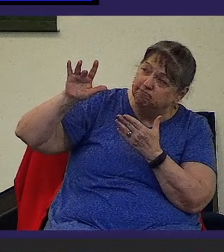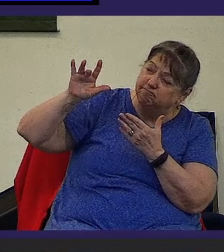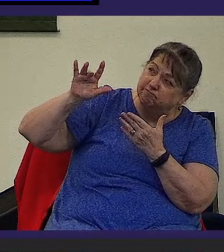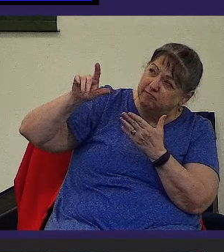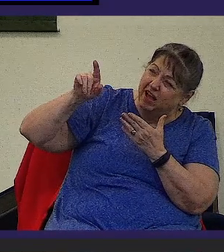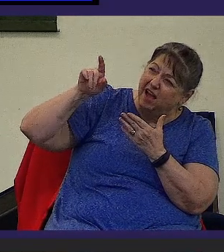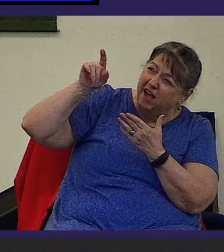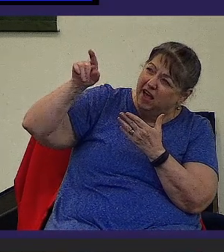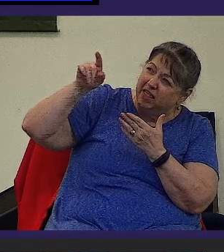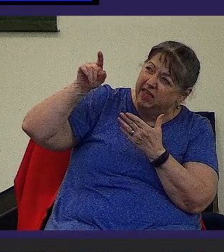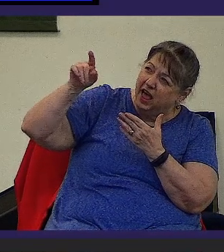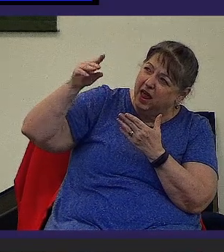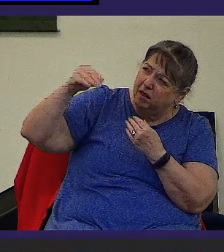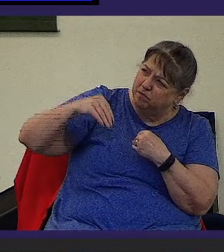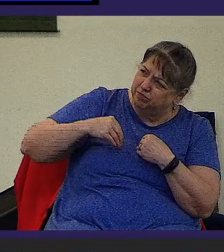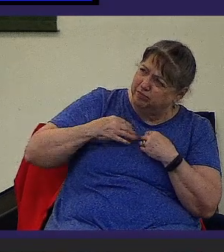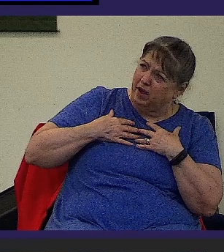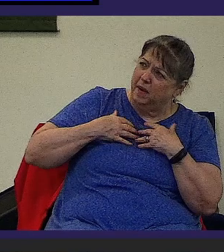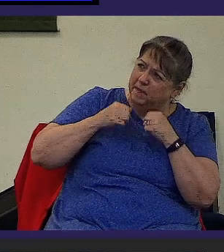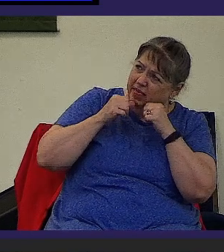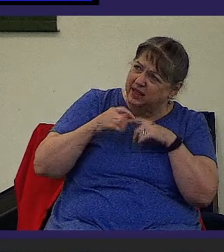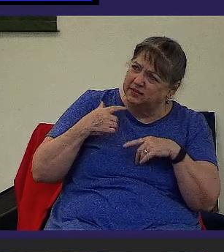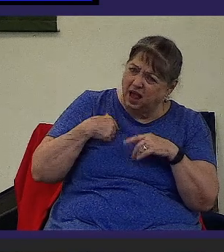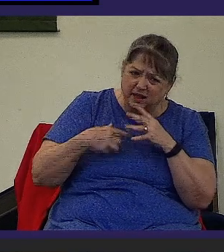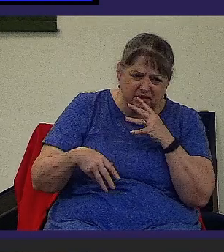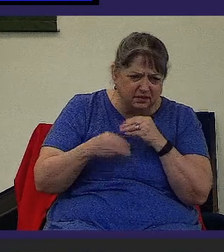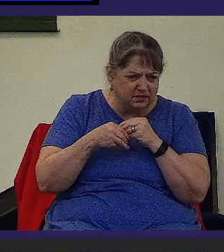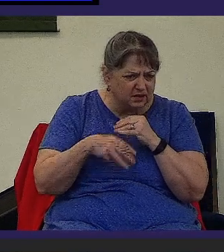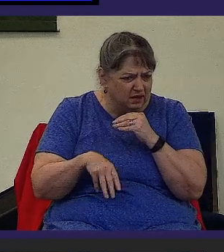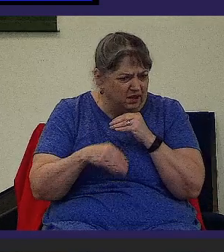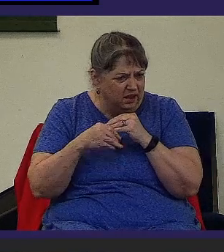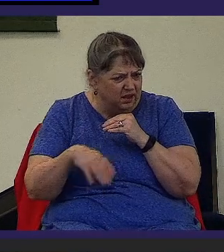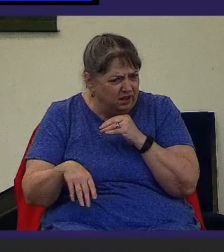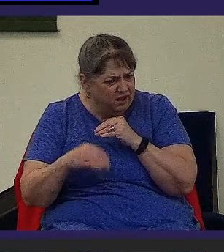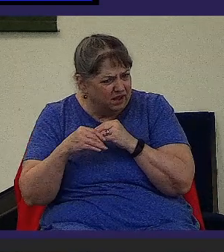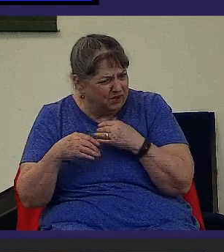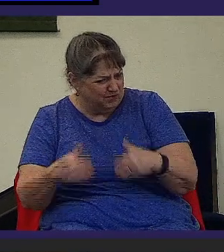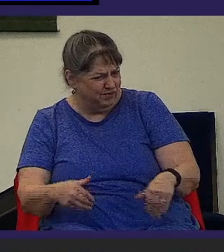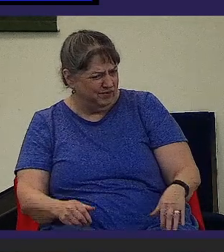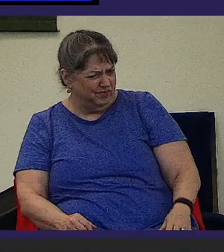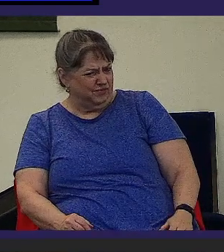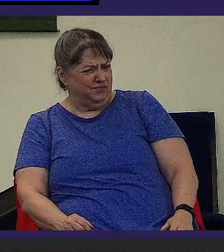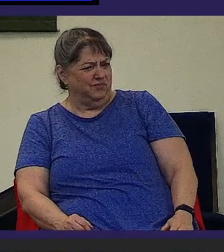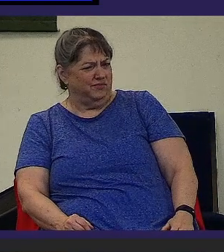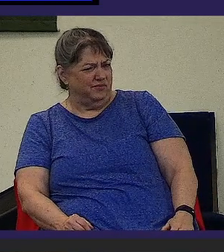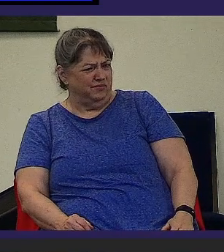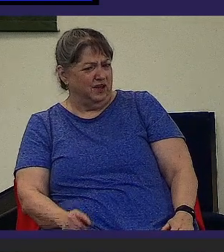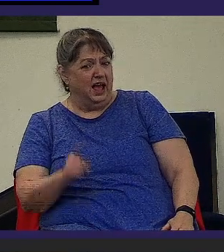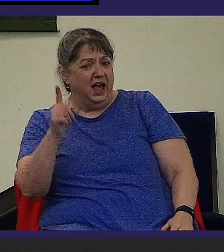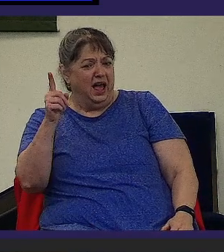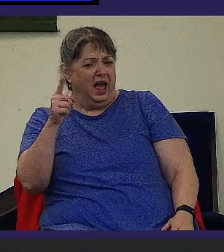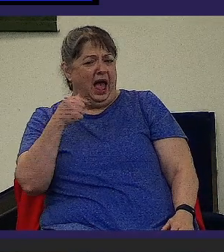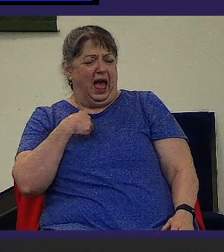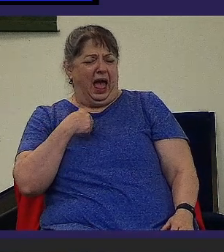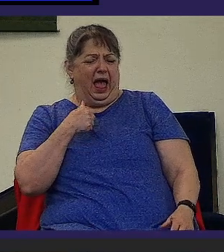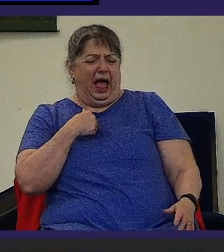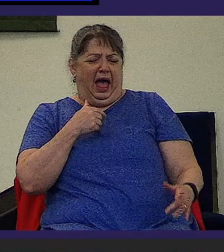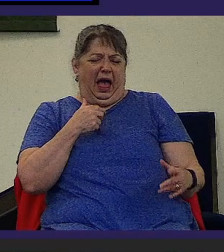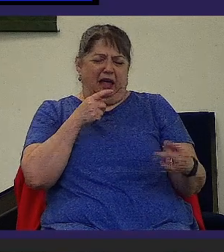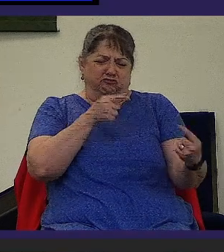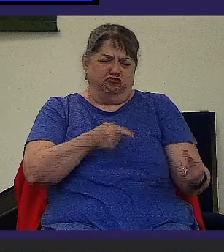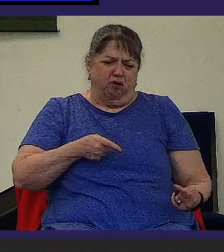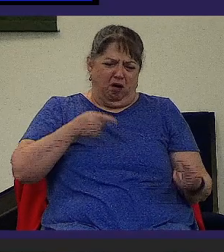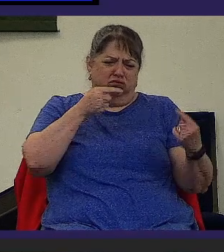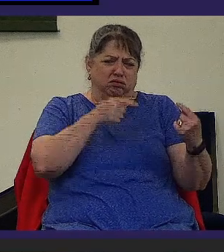part in the motivation aspect in the determination aspect in the strength and focus of that goal that we